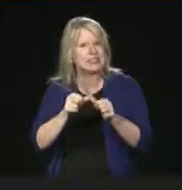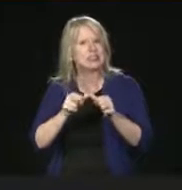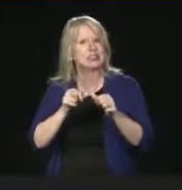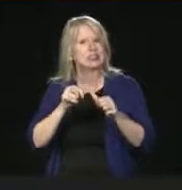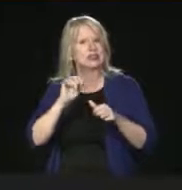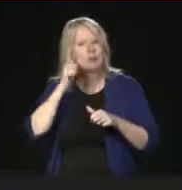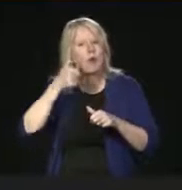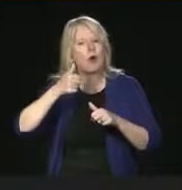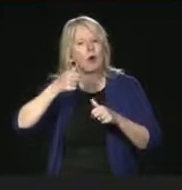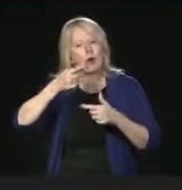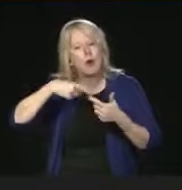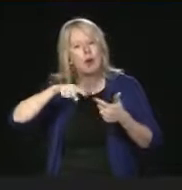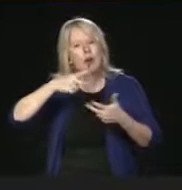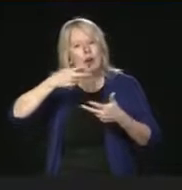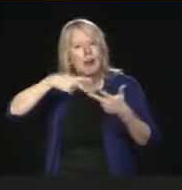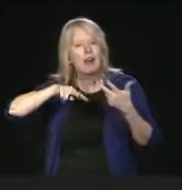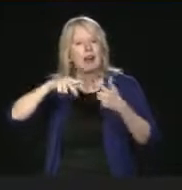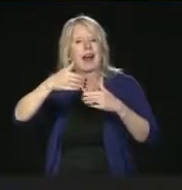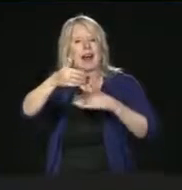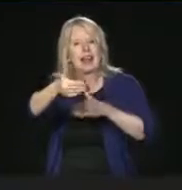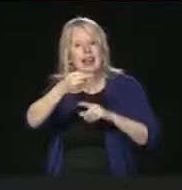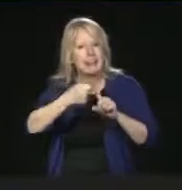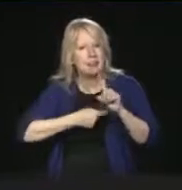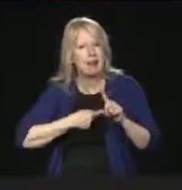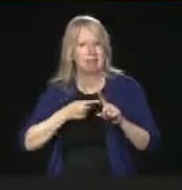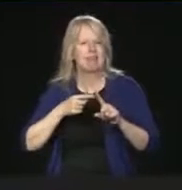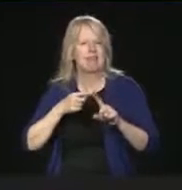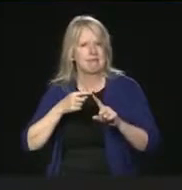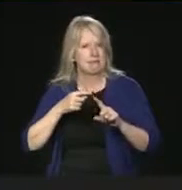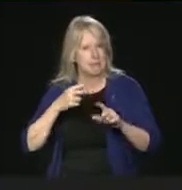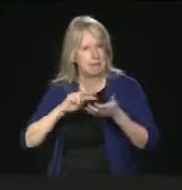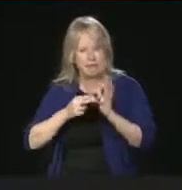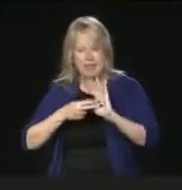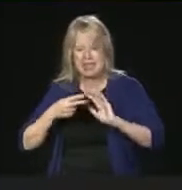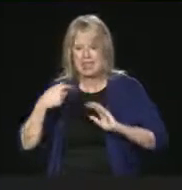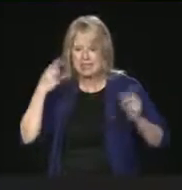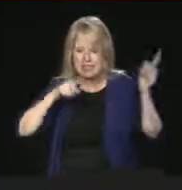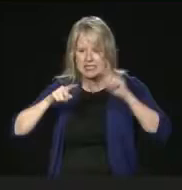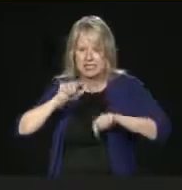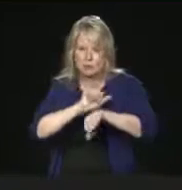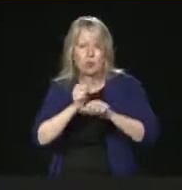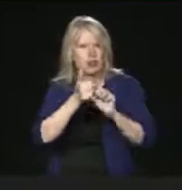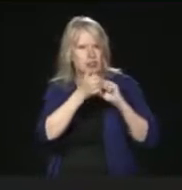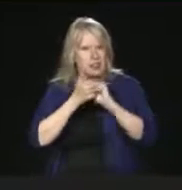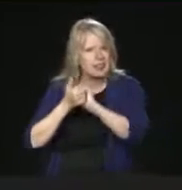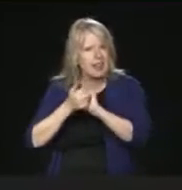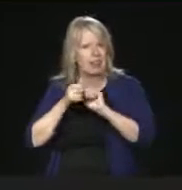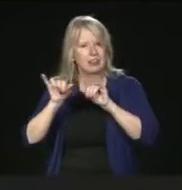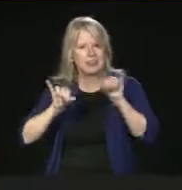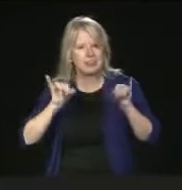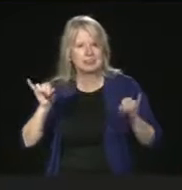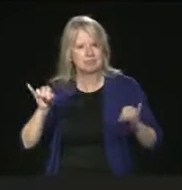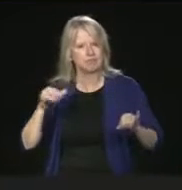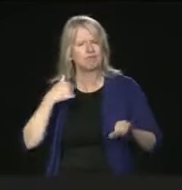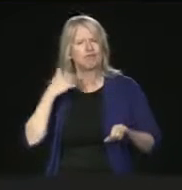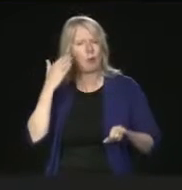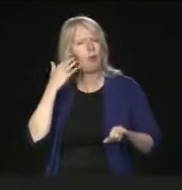next week and into next month. And that's why we all need to be working together to get through this, as I know Canadians